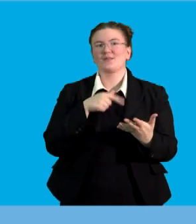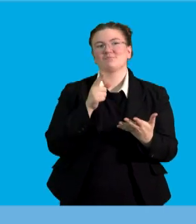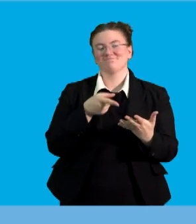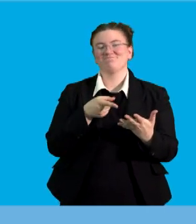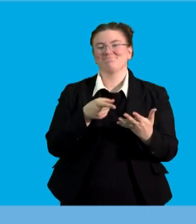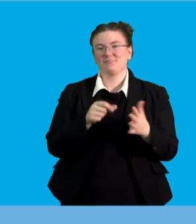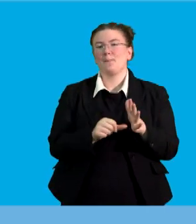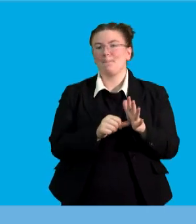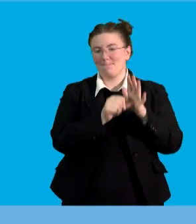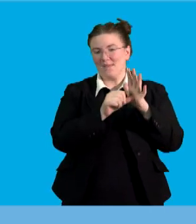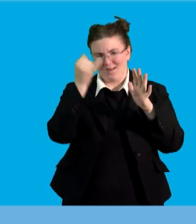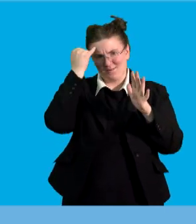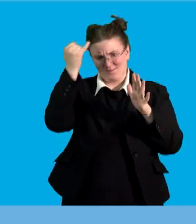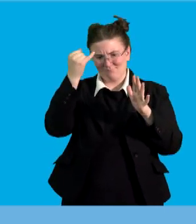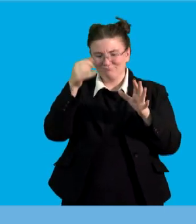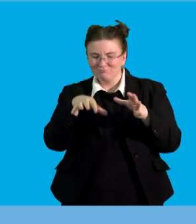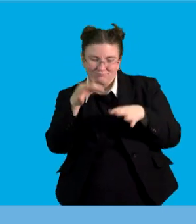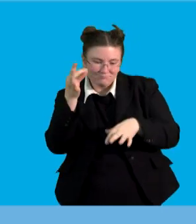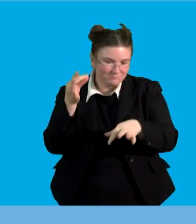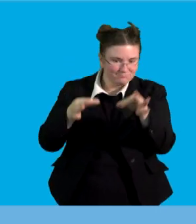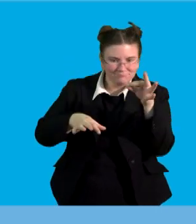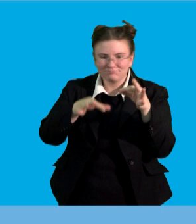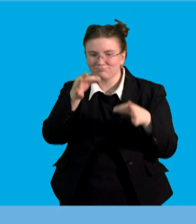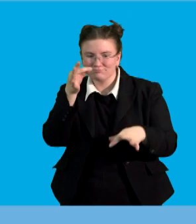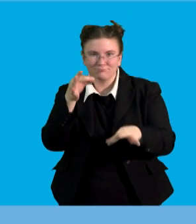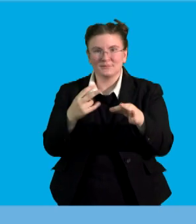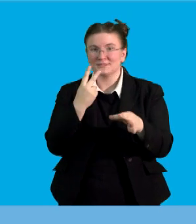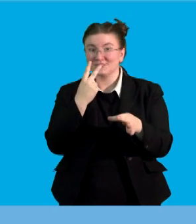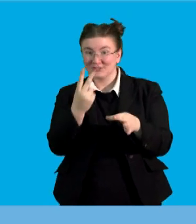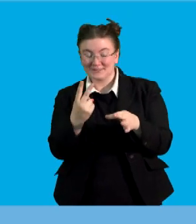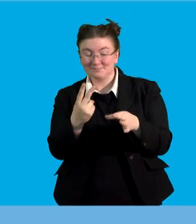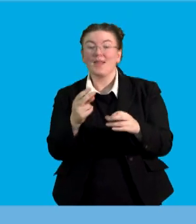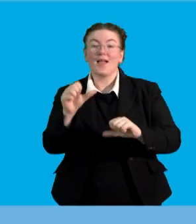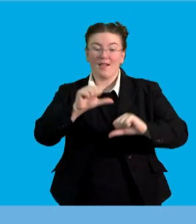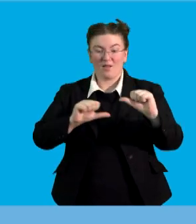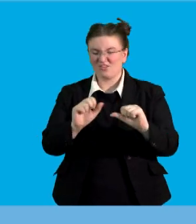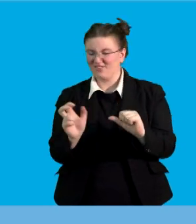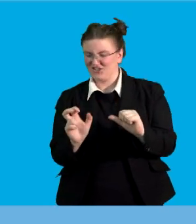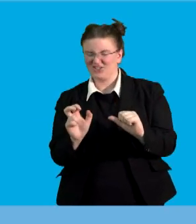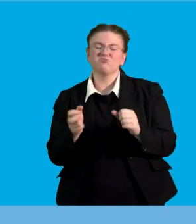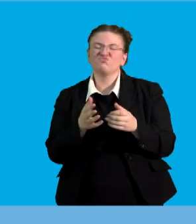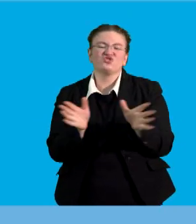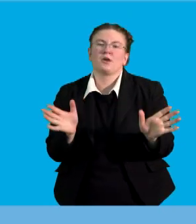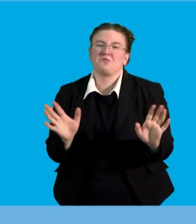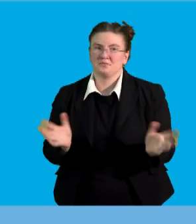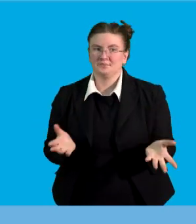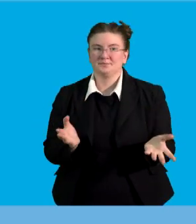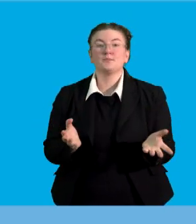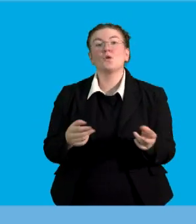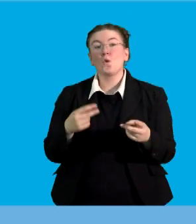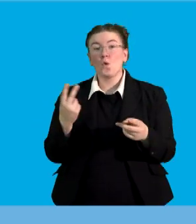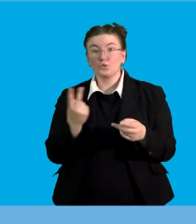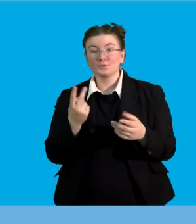small pieces, whereby now we are going to be looking at the general general chemical reactions, and then